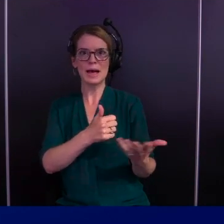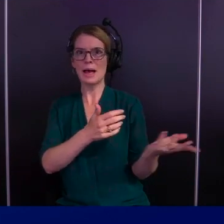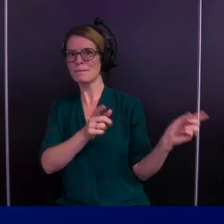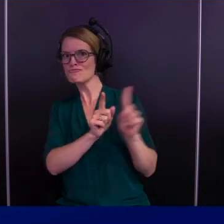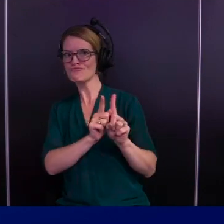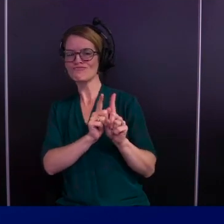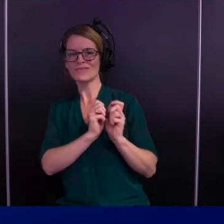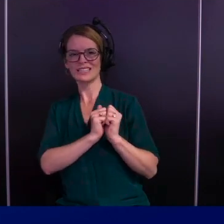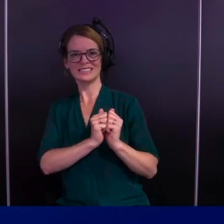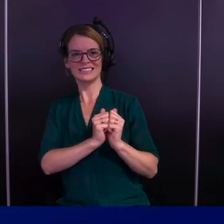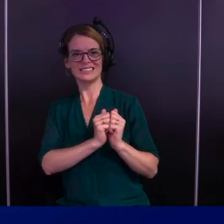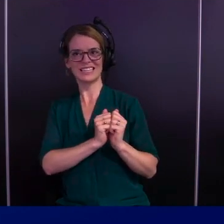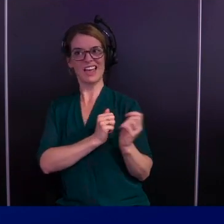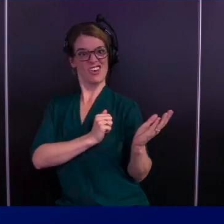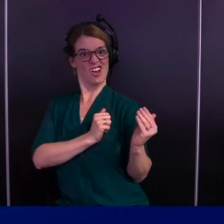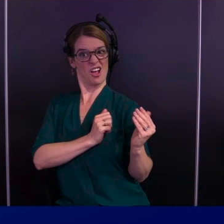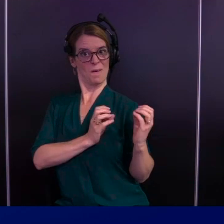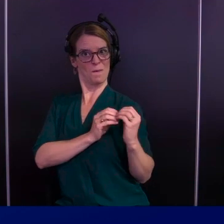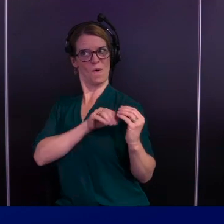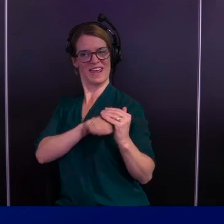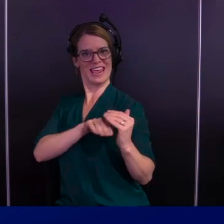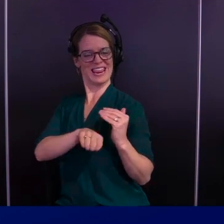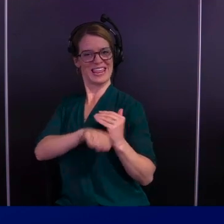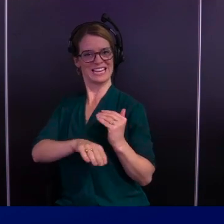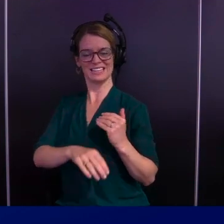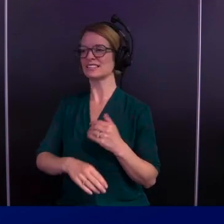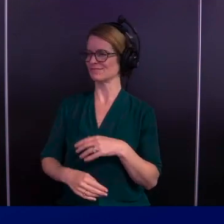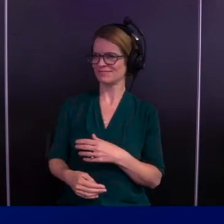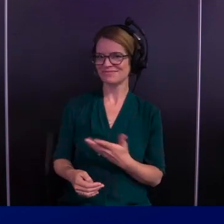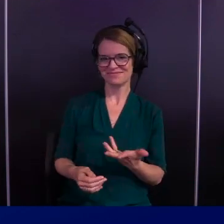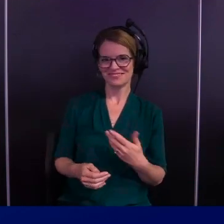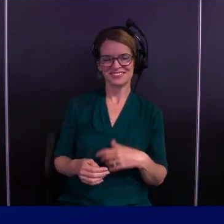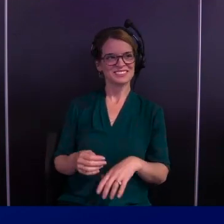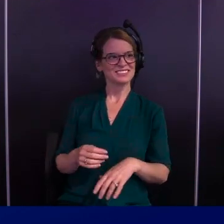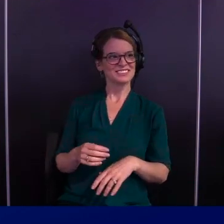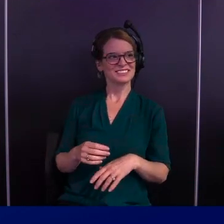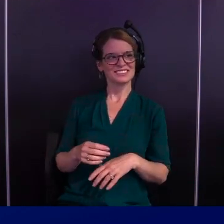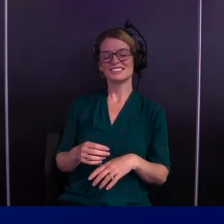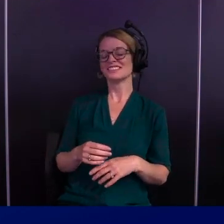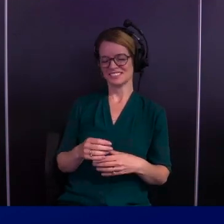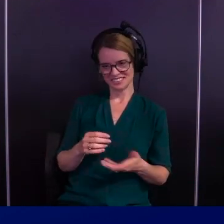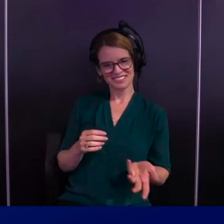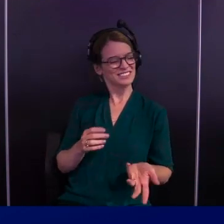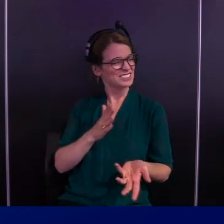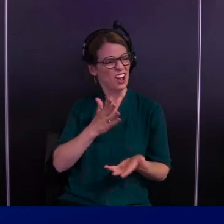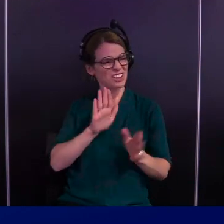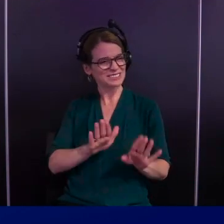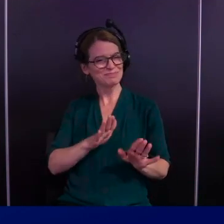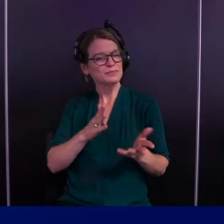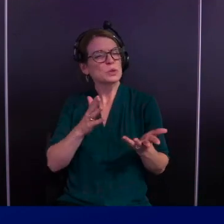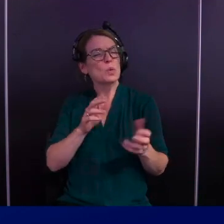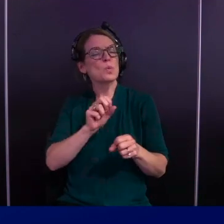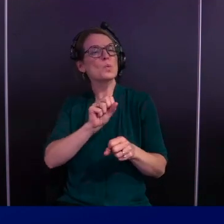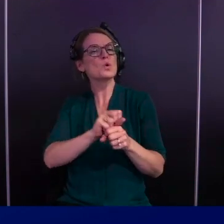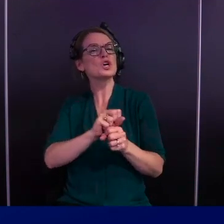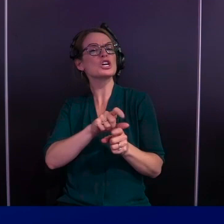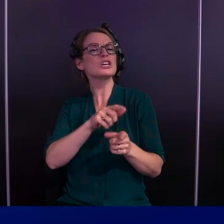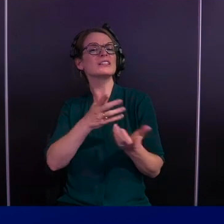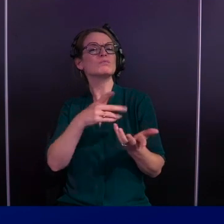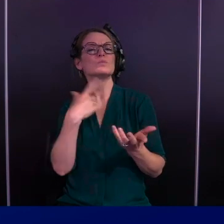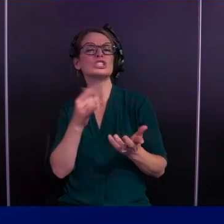as they come into the security field. That's awesome. And what could that look like in the workplace? Would that just be I could think of a few